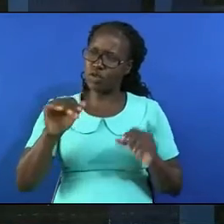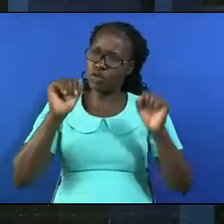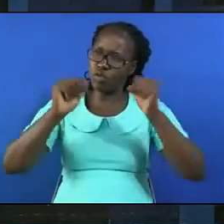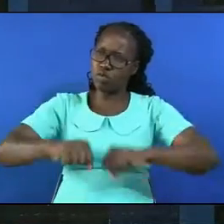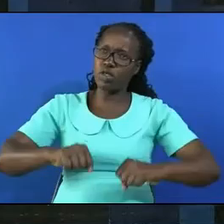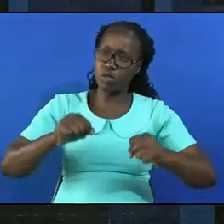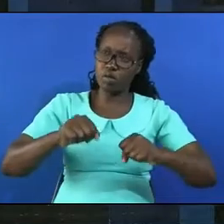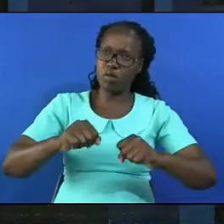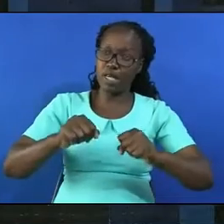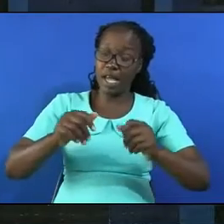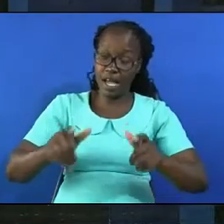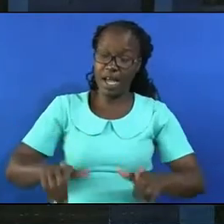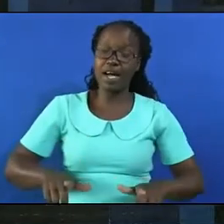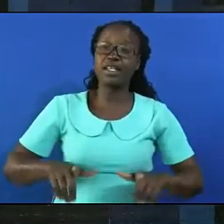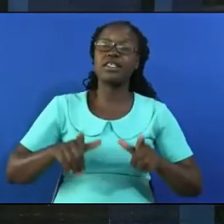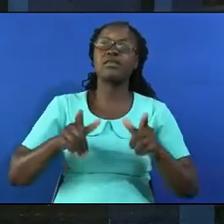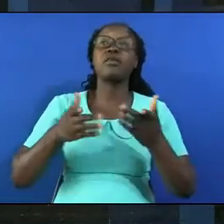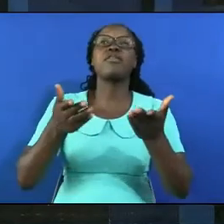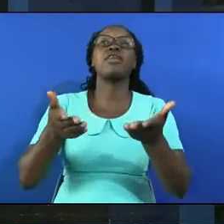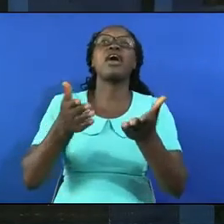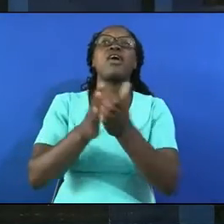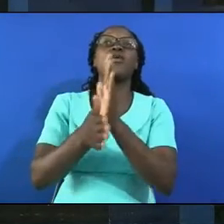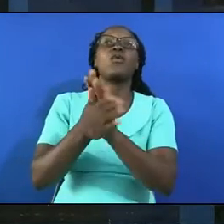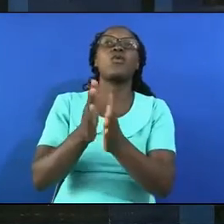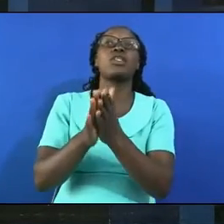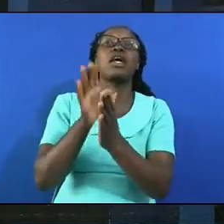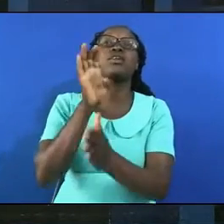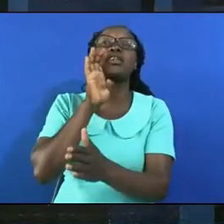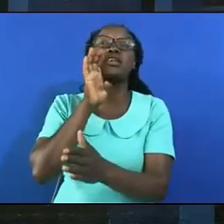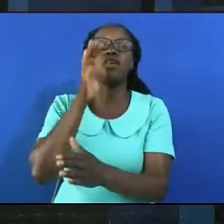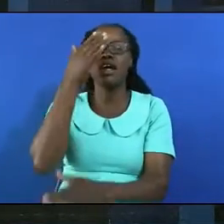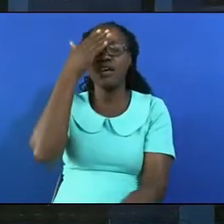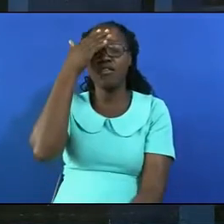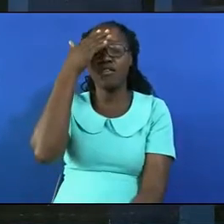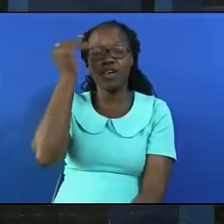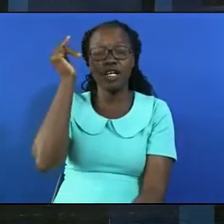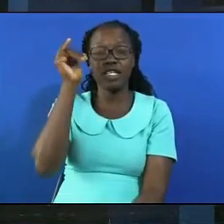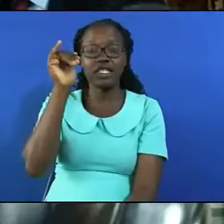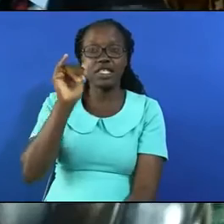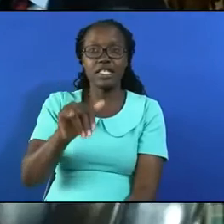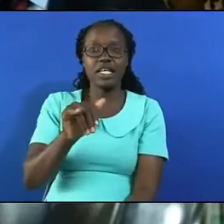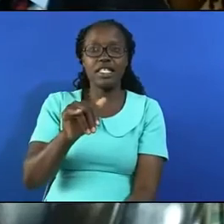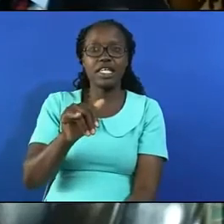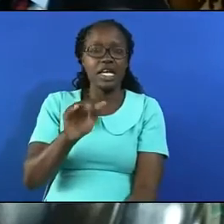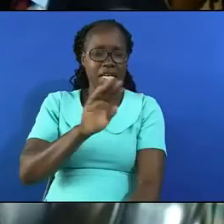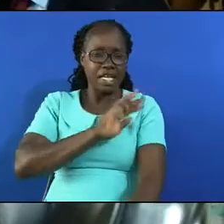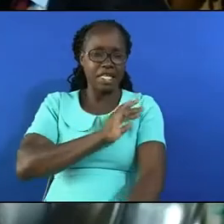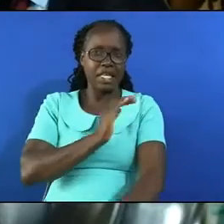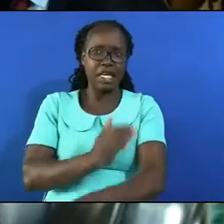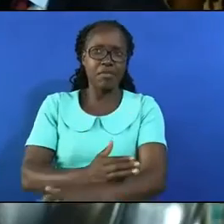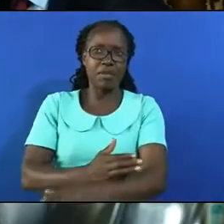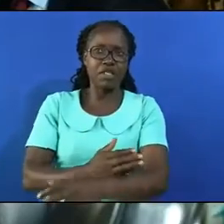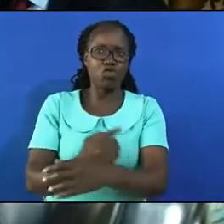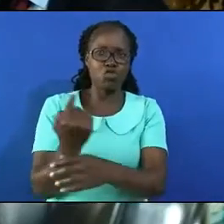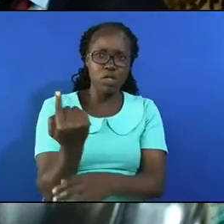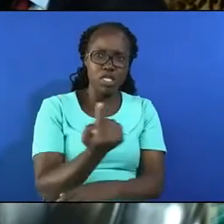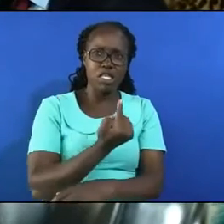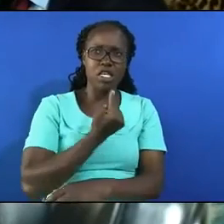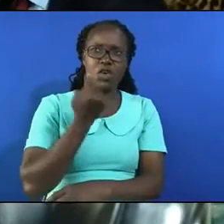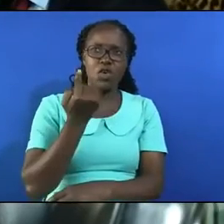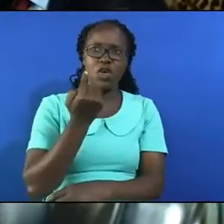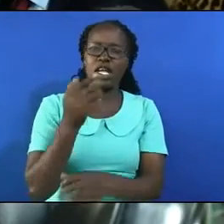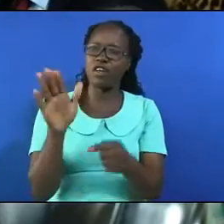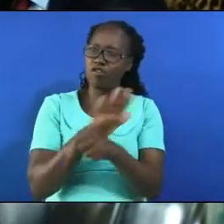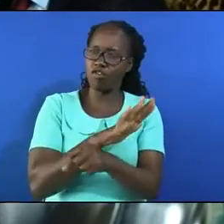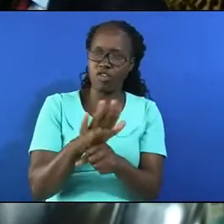possible and existing without Eve. Adam forgot that he had capacity to be single